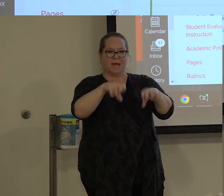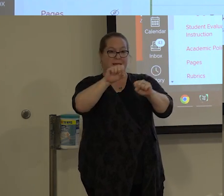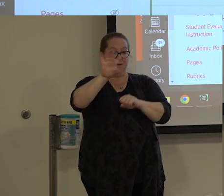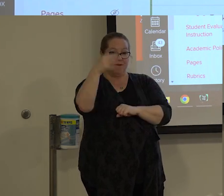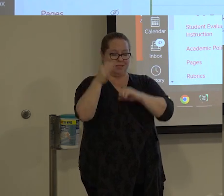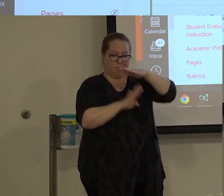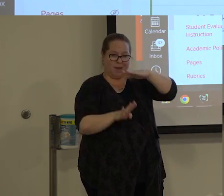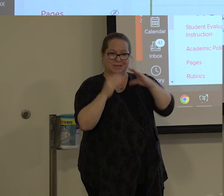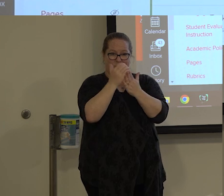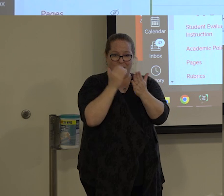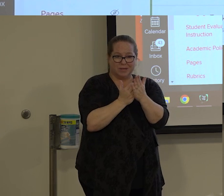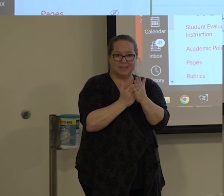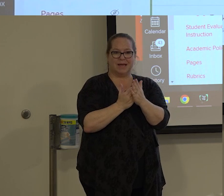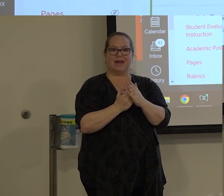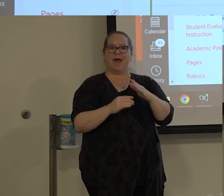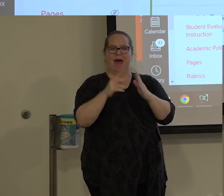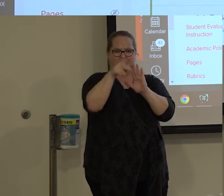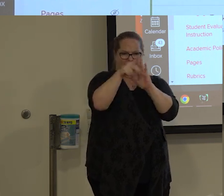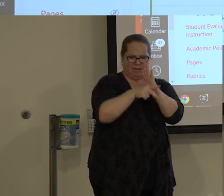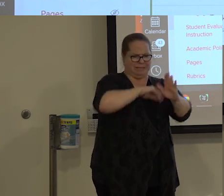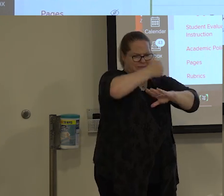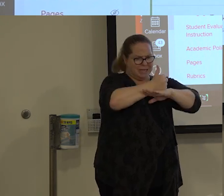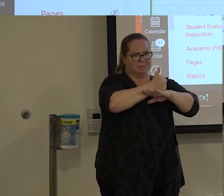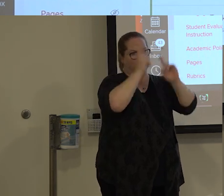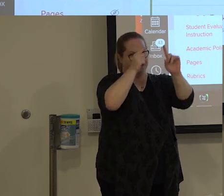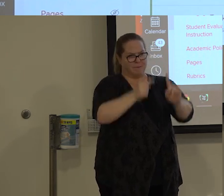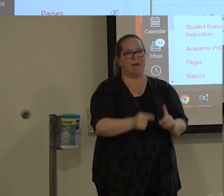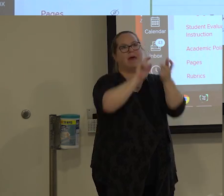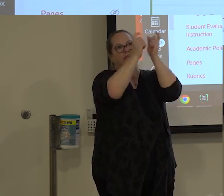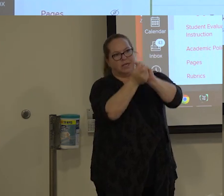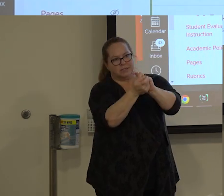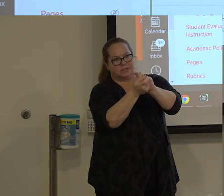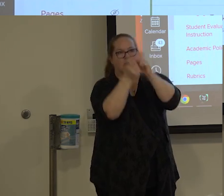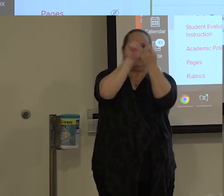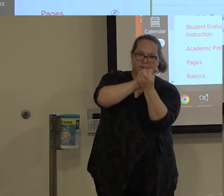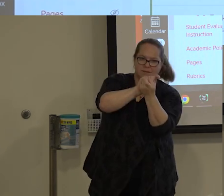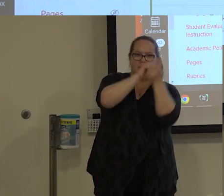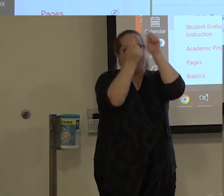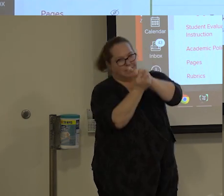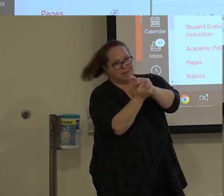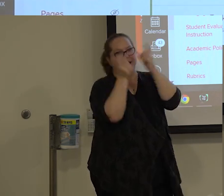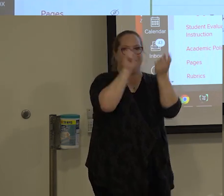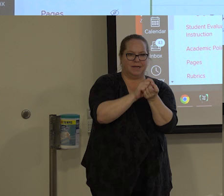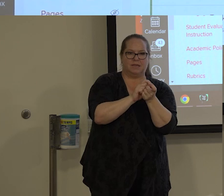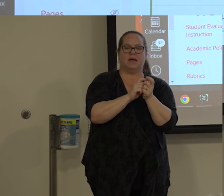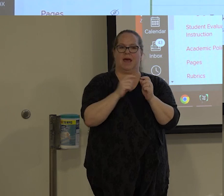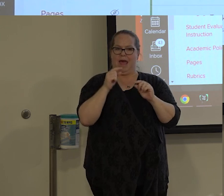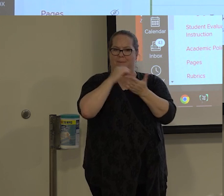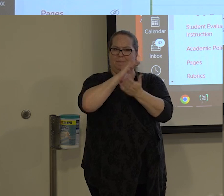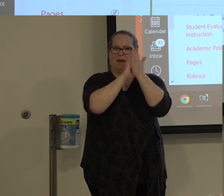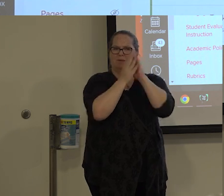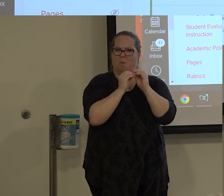courses, and when I think about the various course policies that we've set and changed again, and then further tweaked, it becomes very clear to